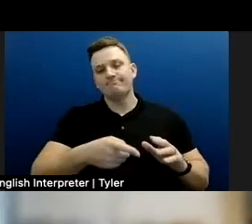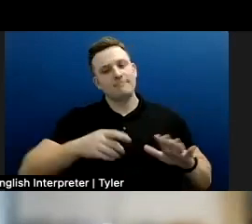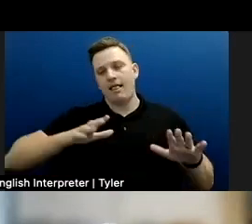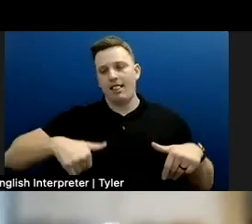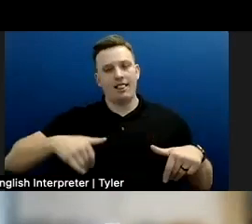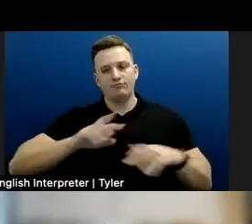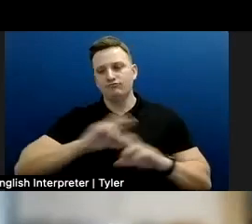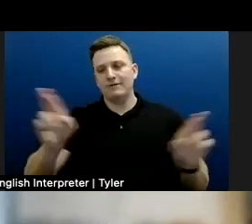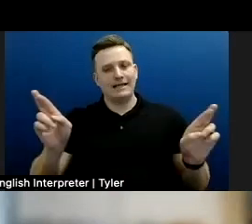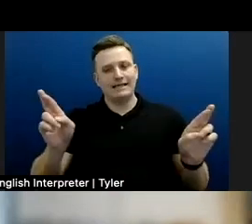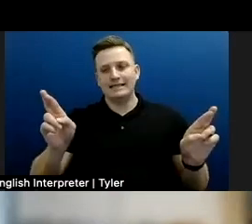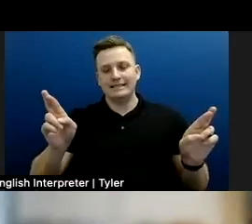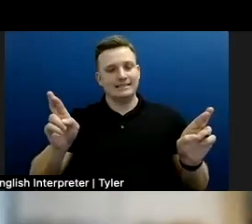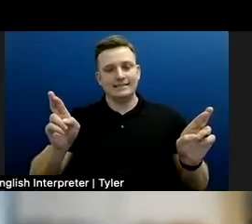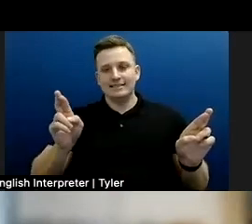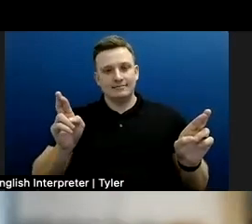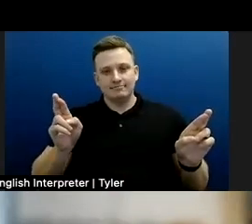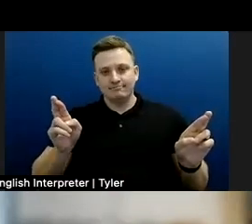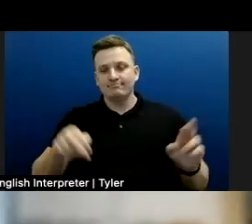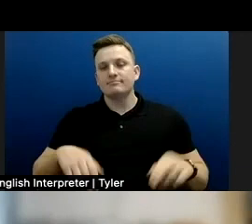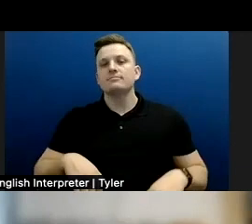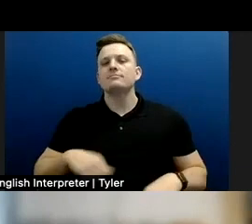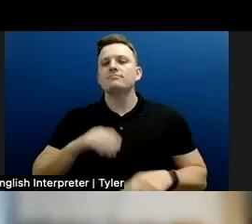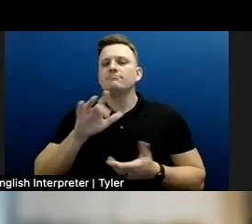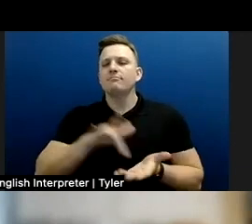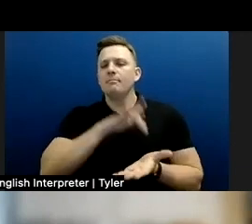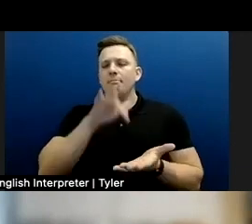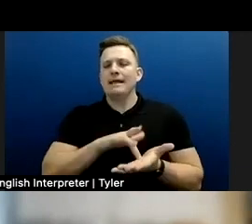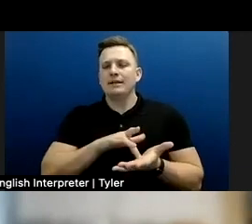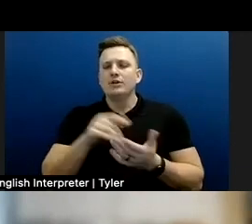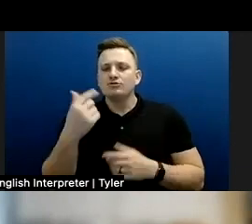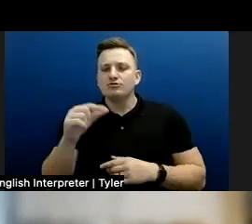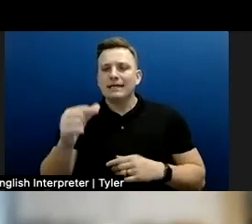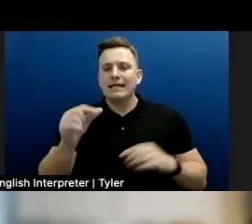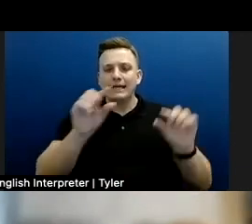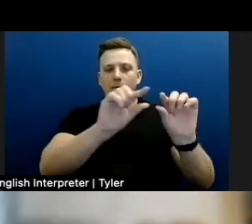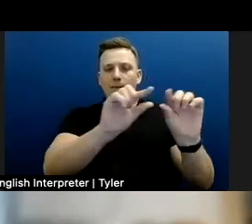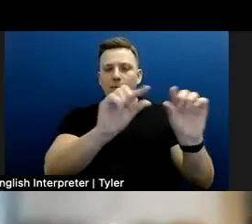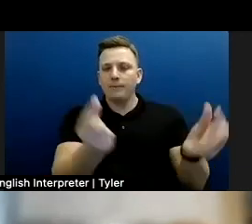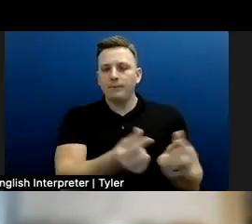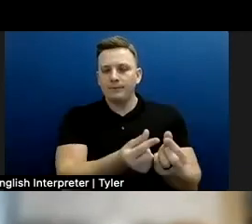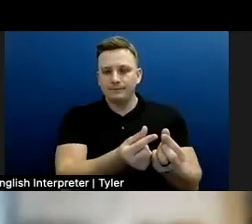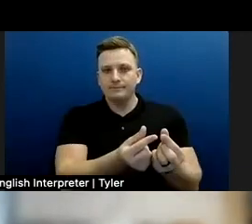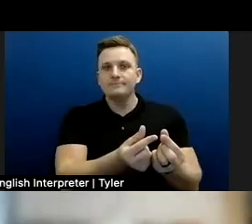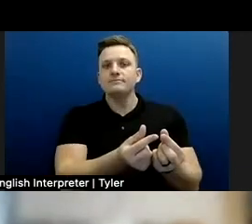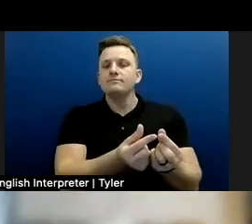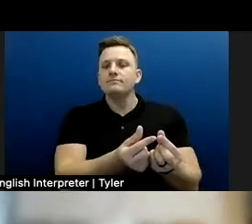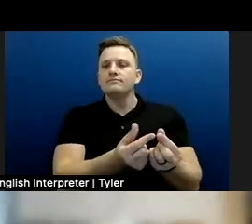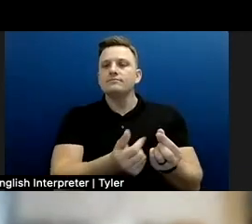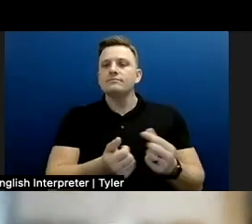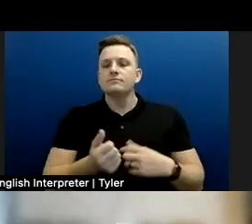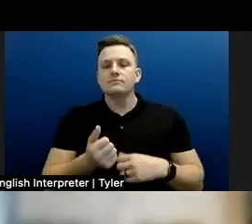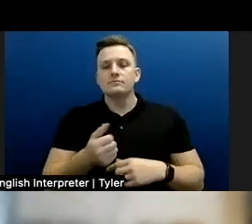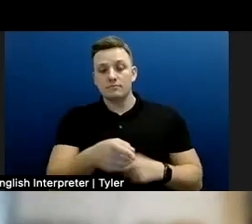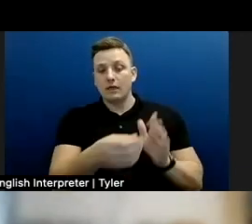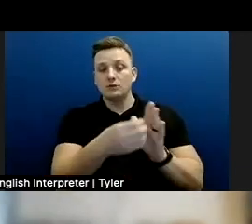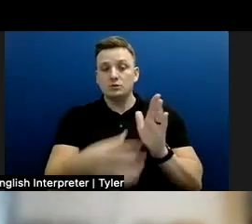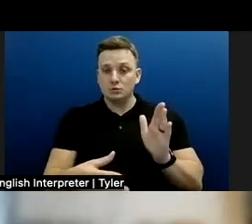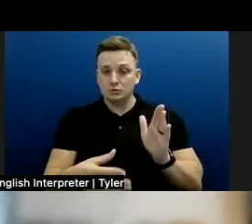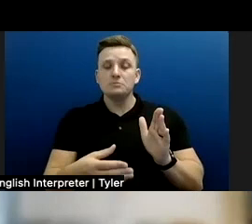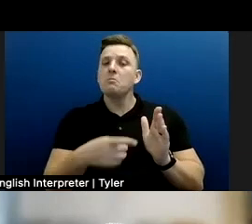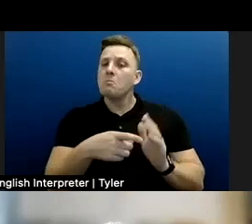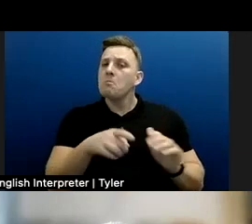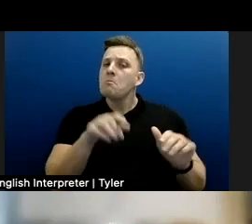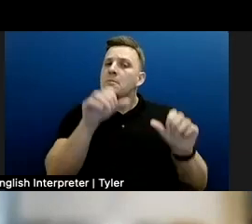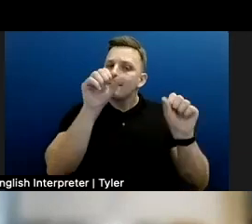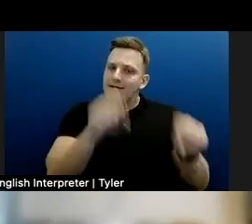do. And the middle green circle is what the learner can do if